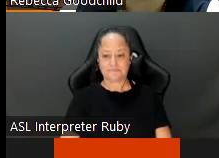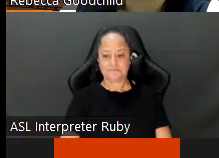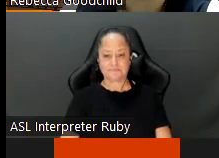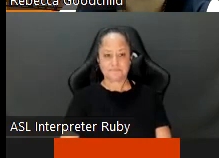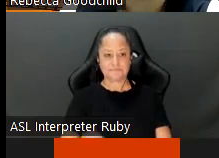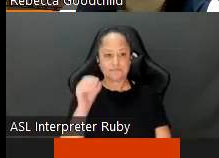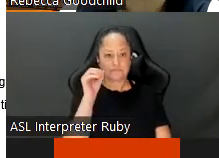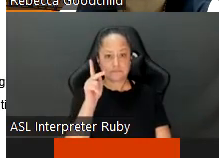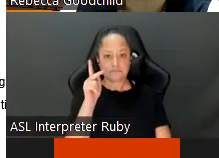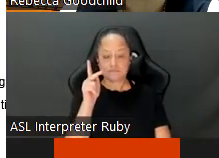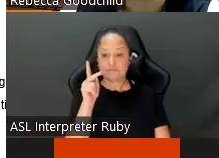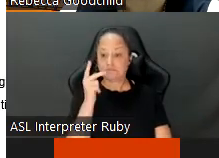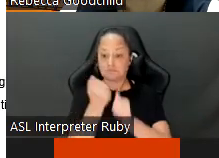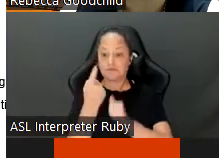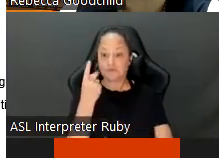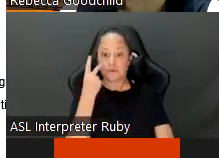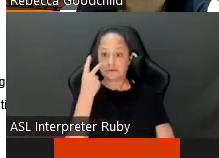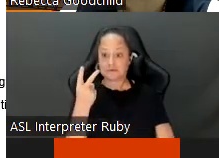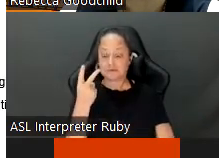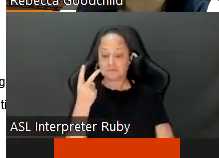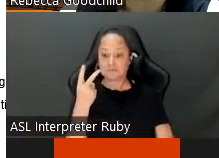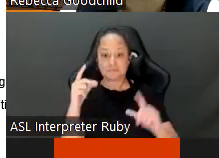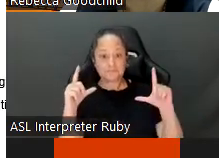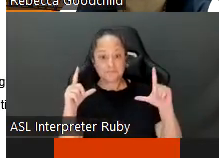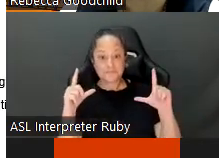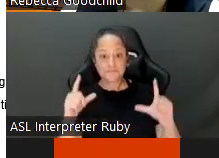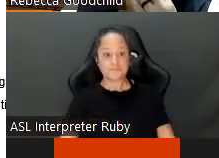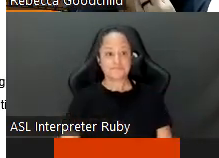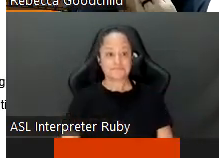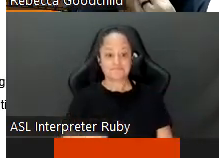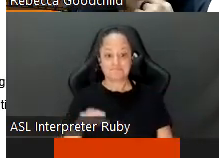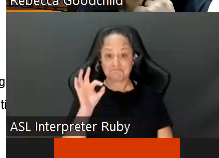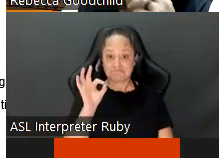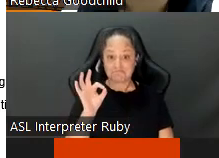Okay, can everyone see it correctly? All right, looks all right.